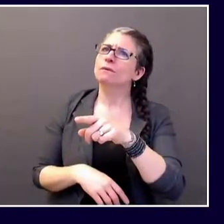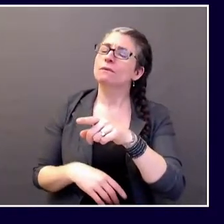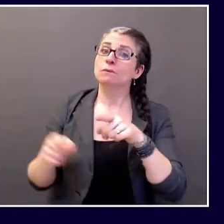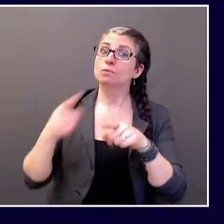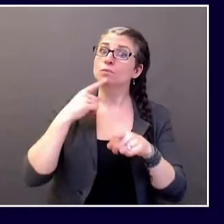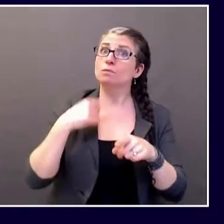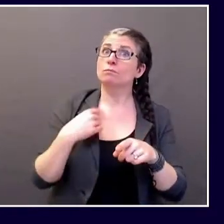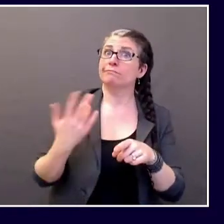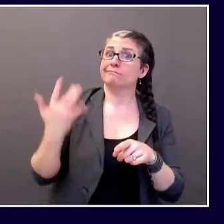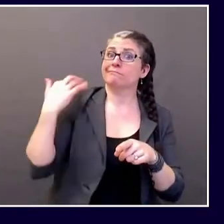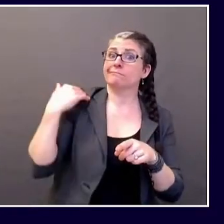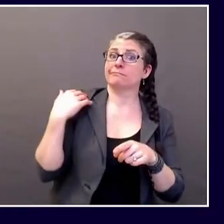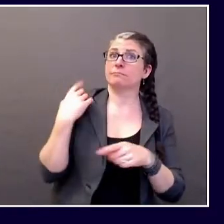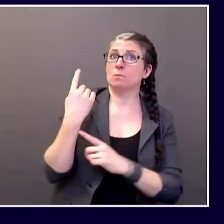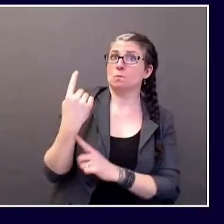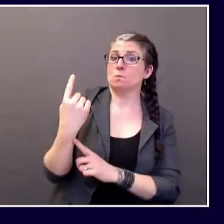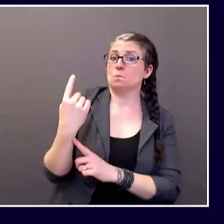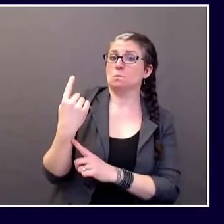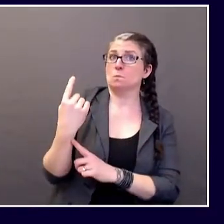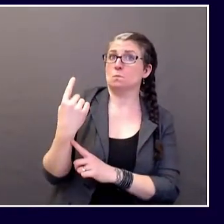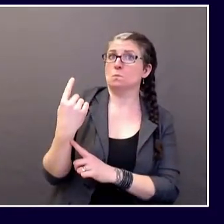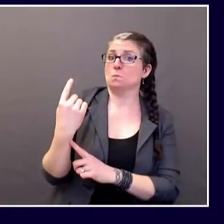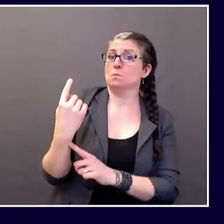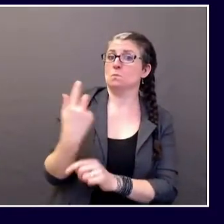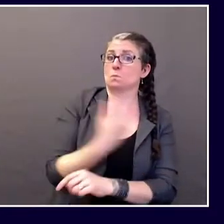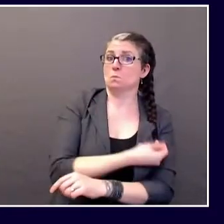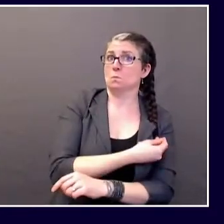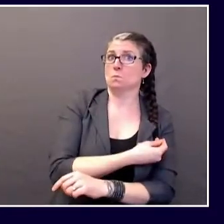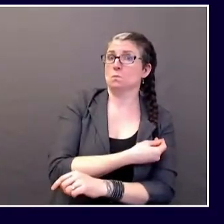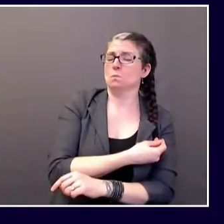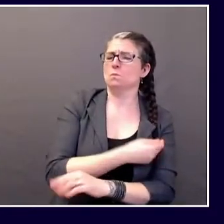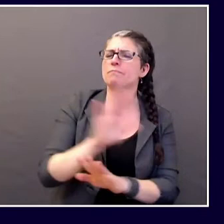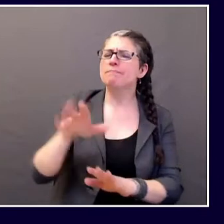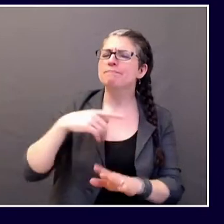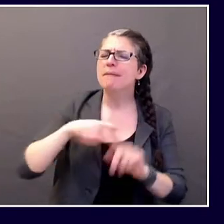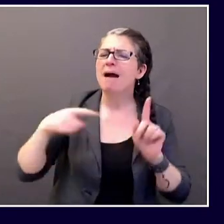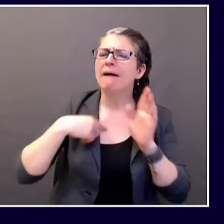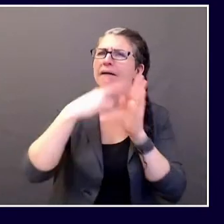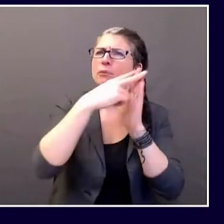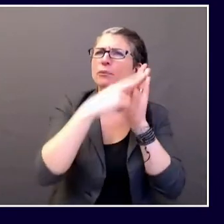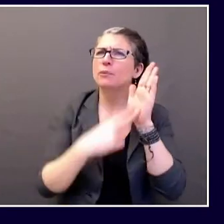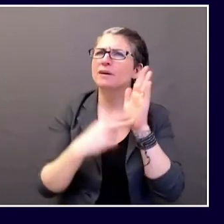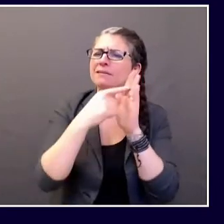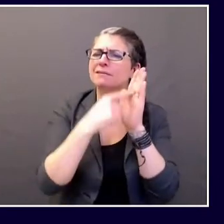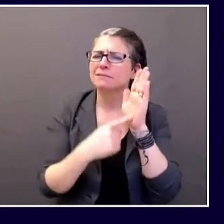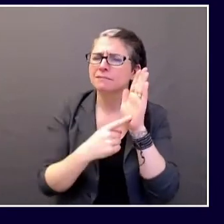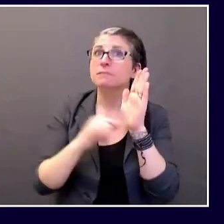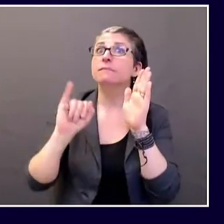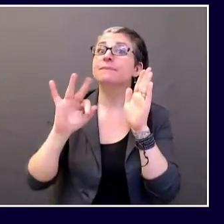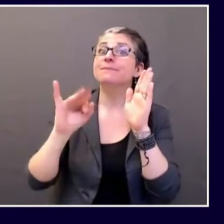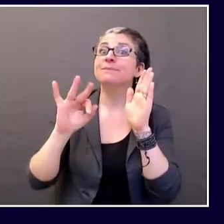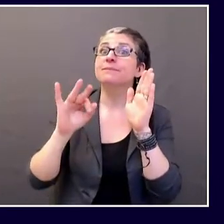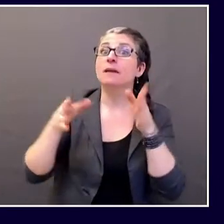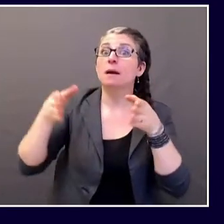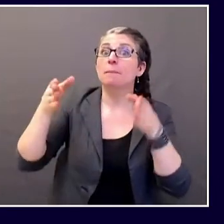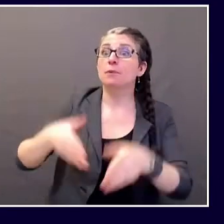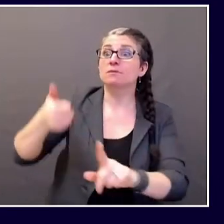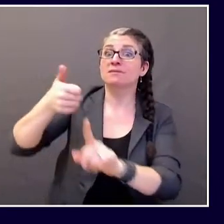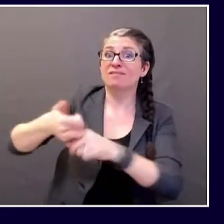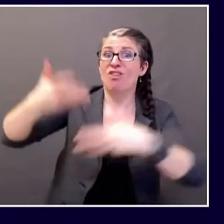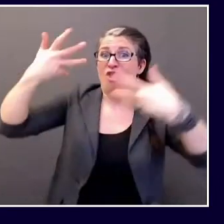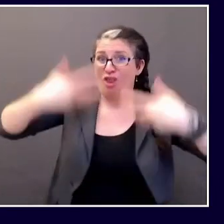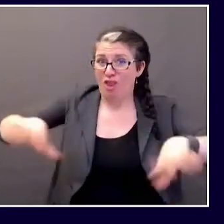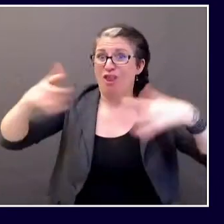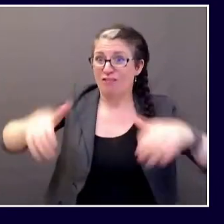Pfizer vaccine is sufficient for people who have already had coronavirus. Is this something that you recommend or support, or it's just